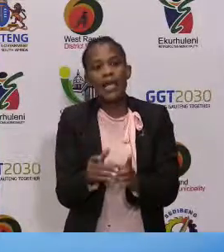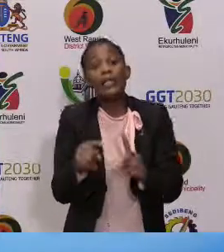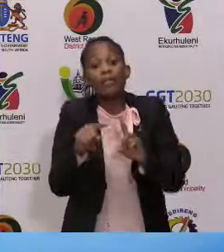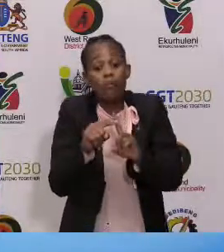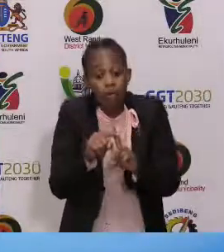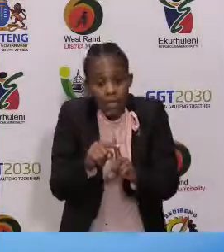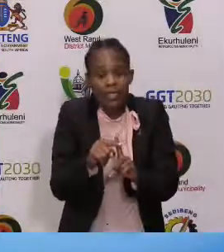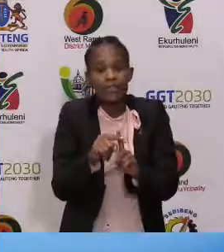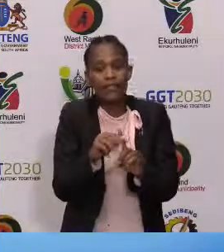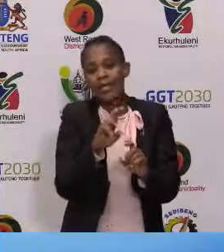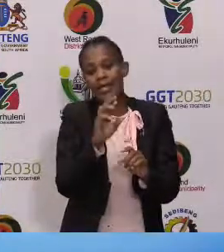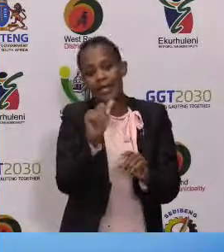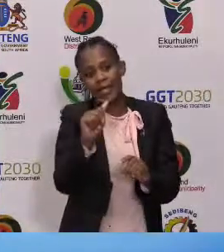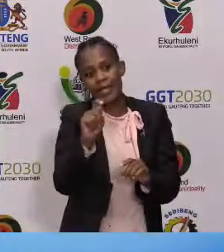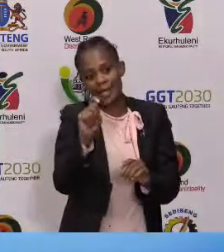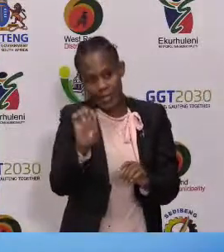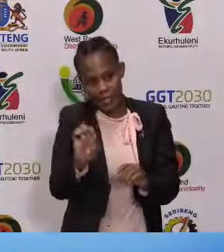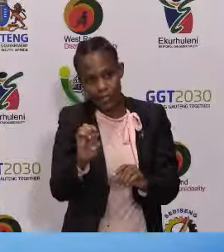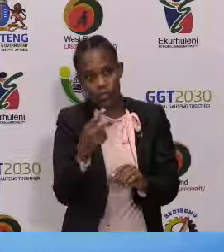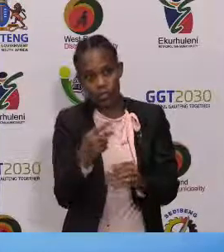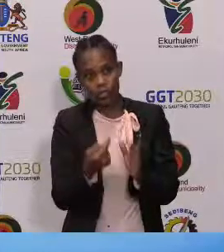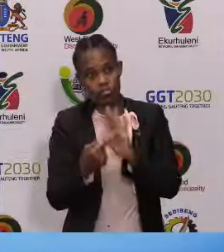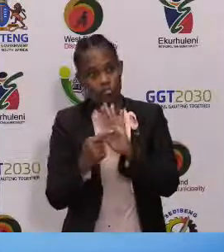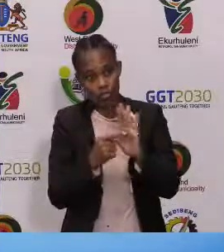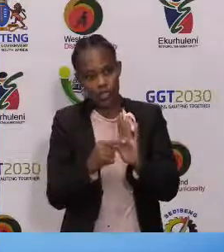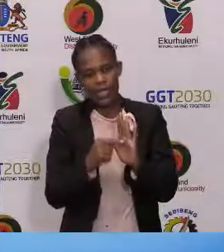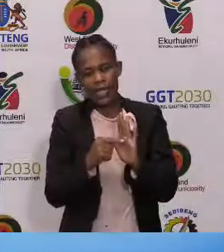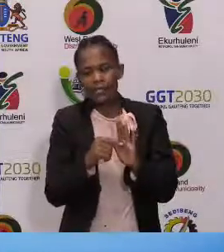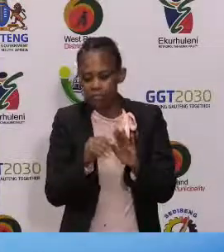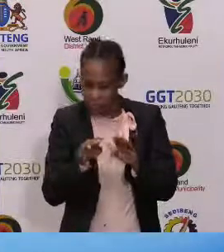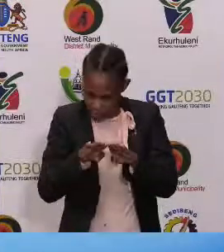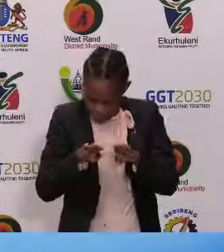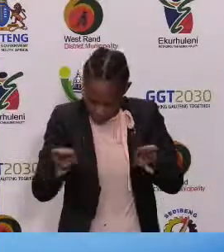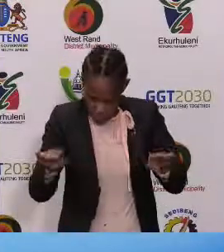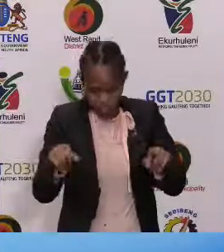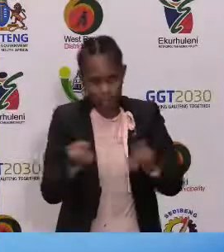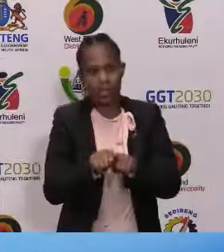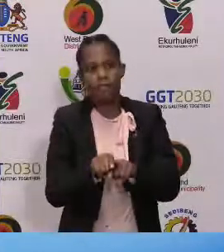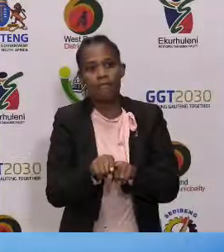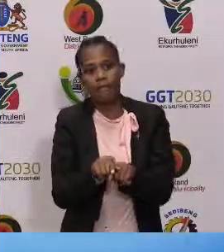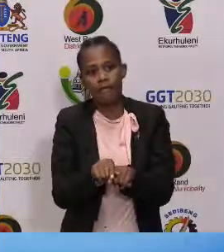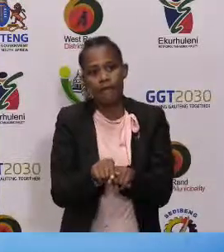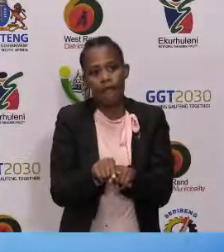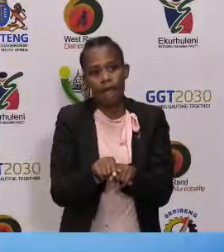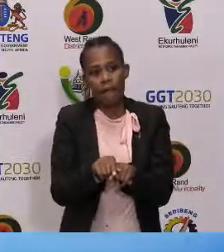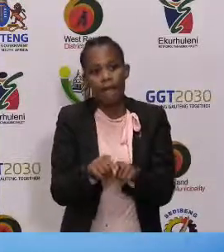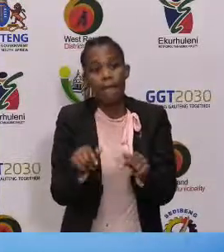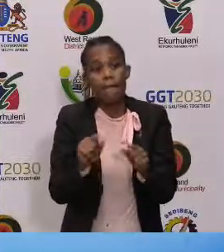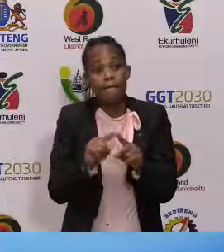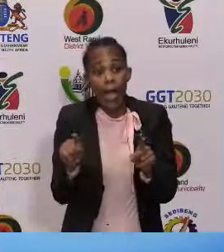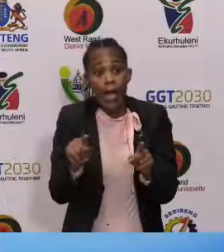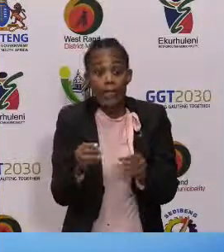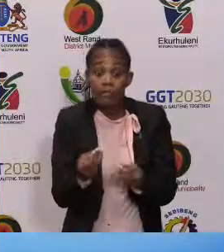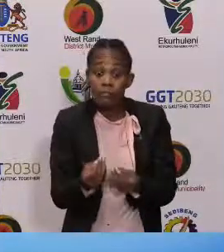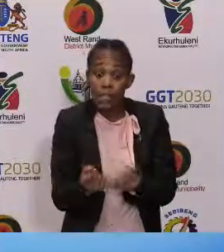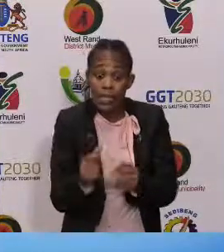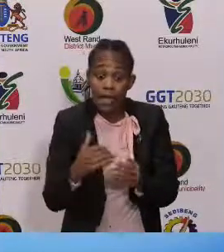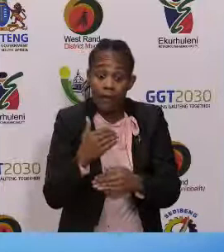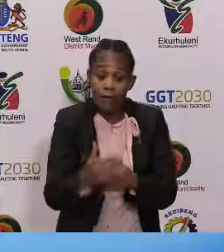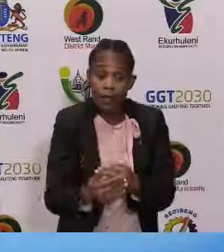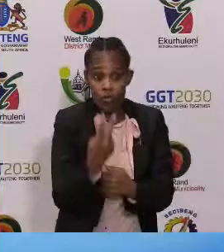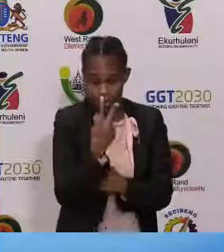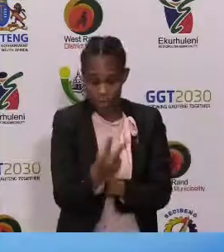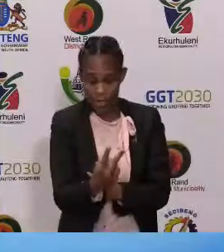just before the second wave started, that remained fairly stable at just under 20%. But immediately after